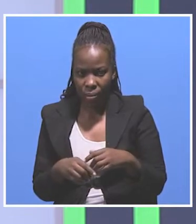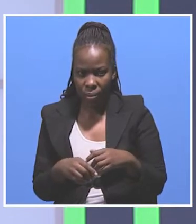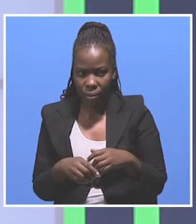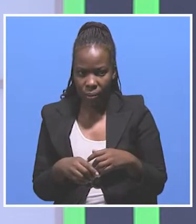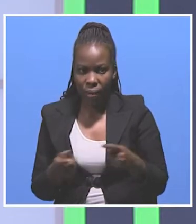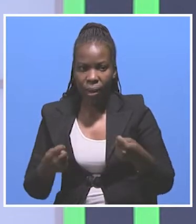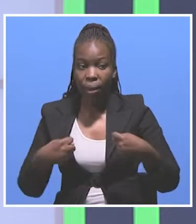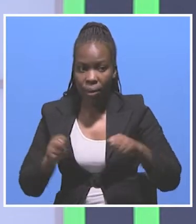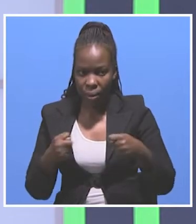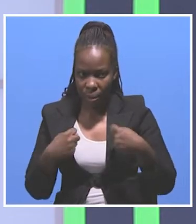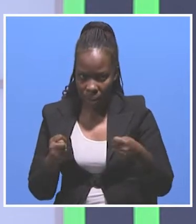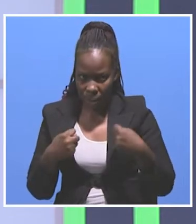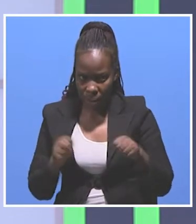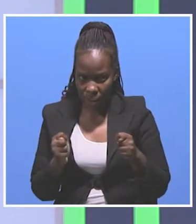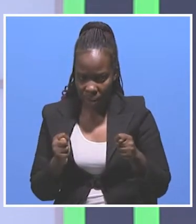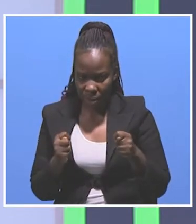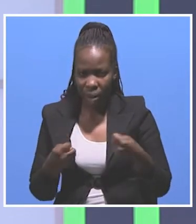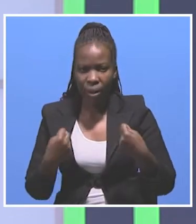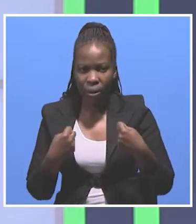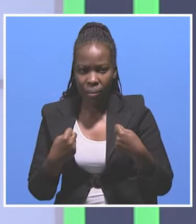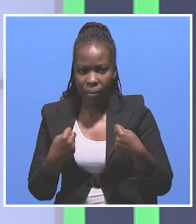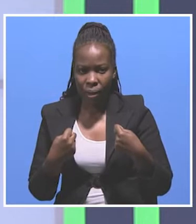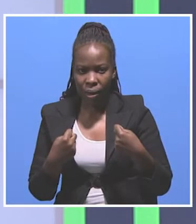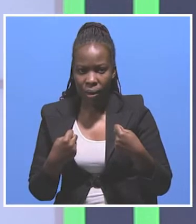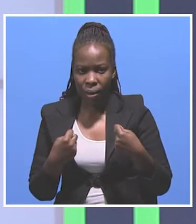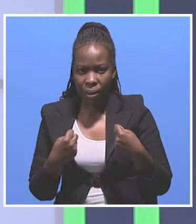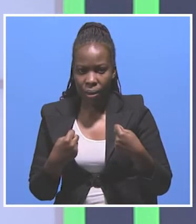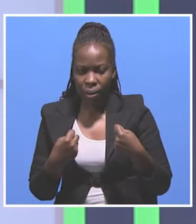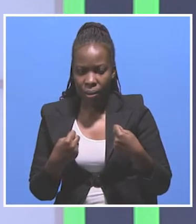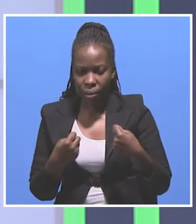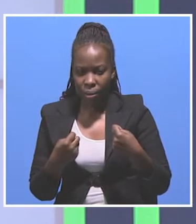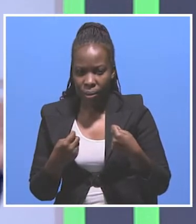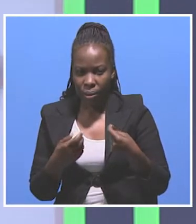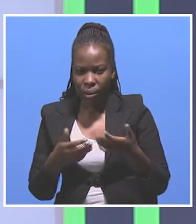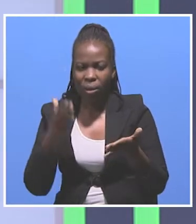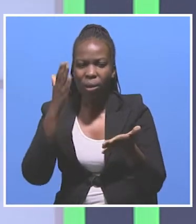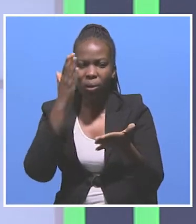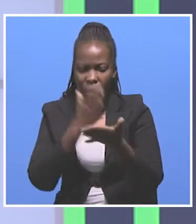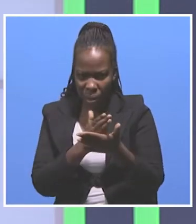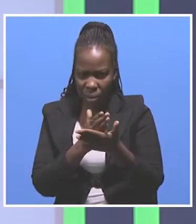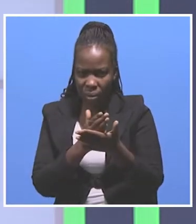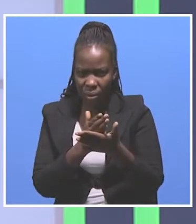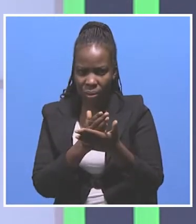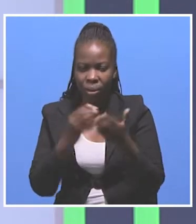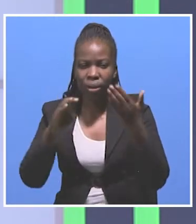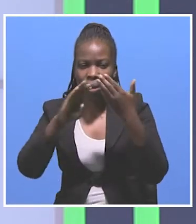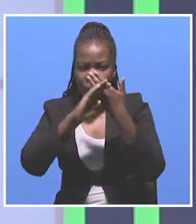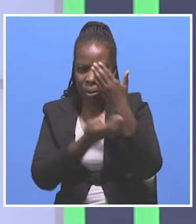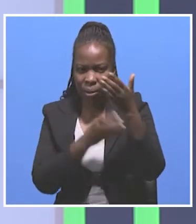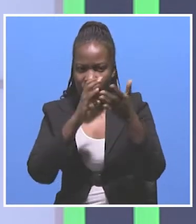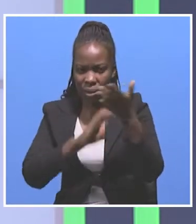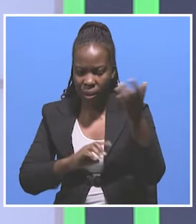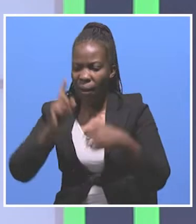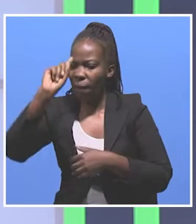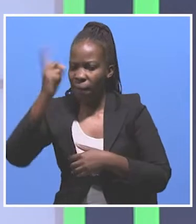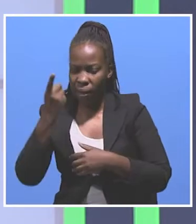for prevention of unwanted pregnancies have always been for many years. Number one,